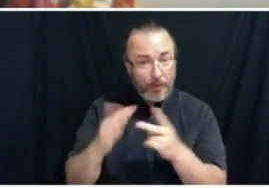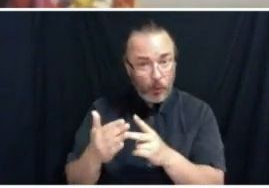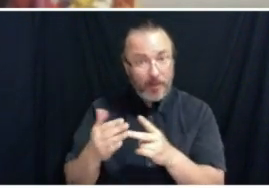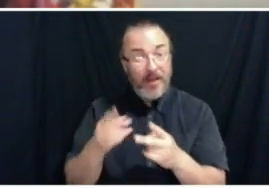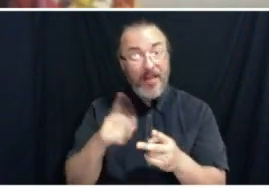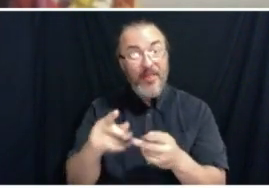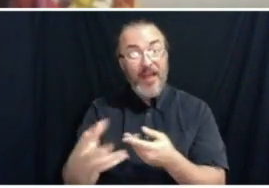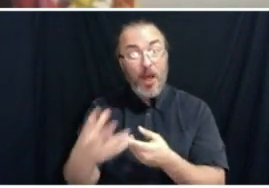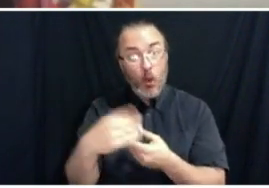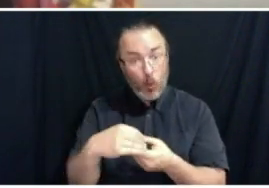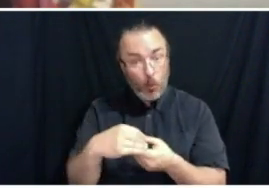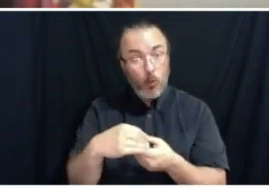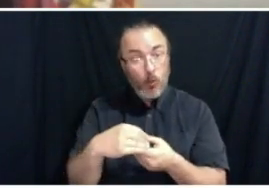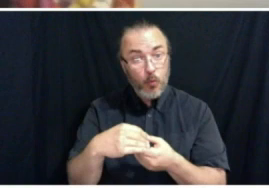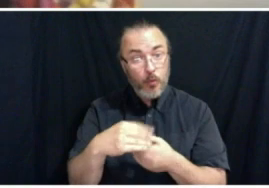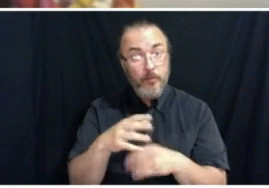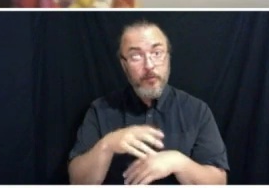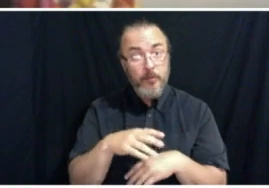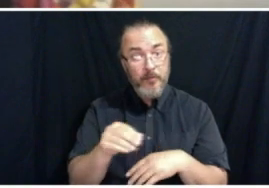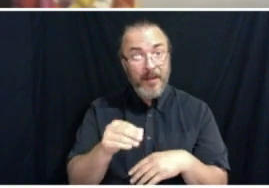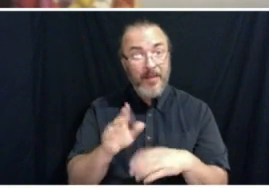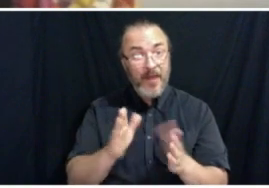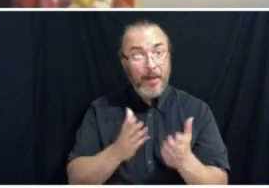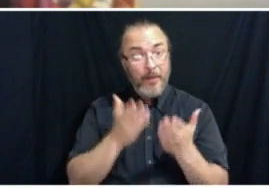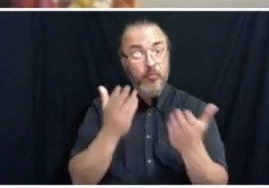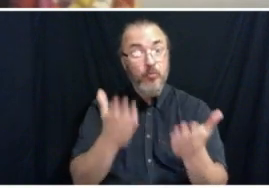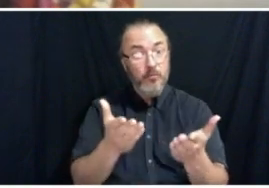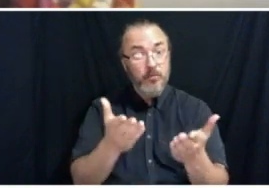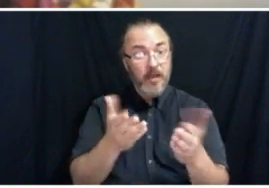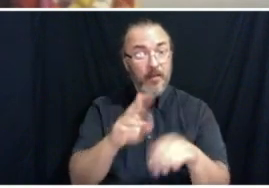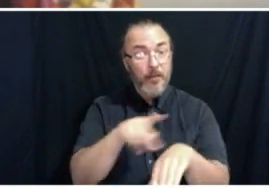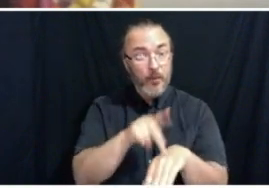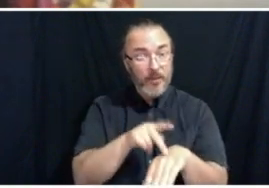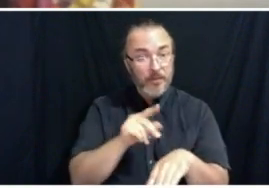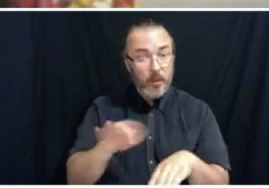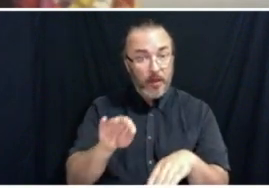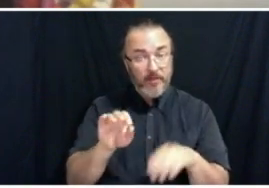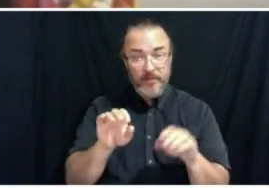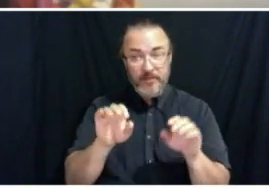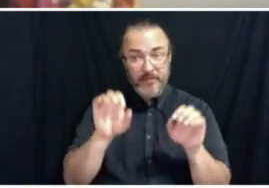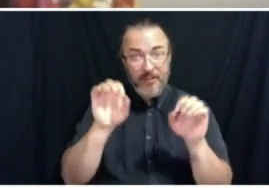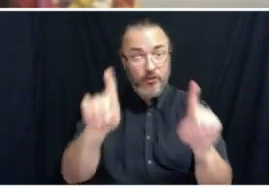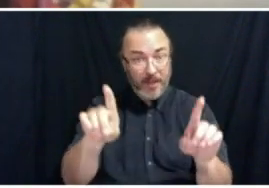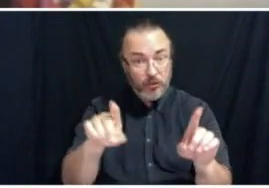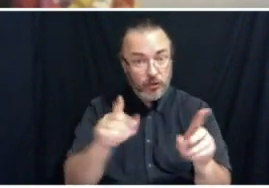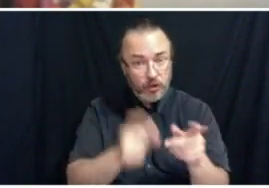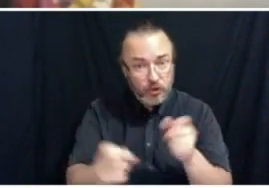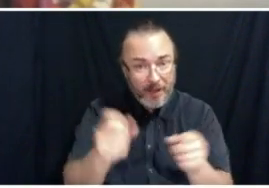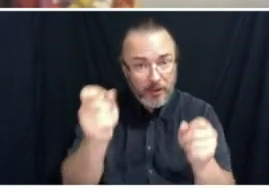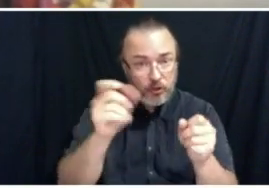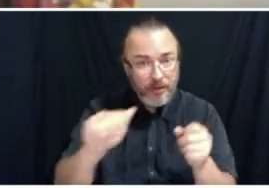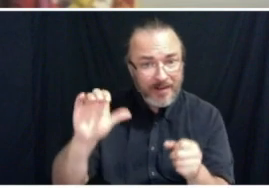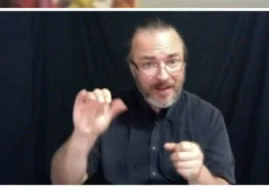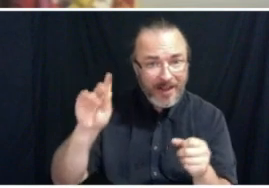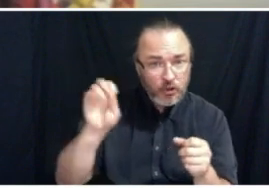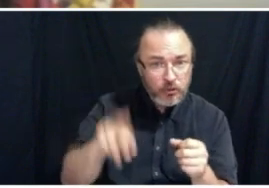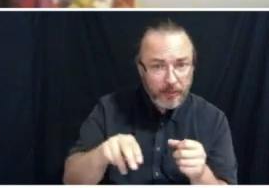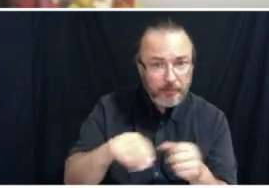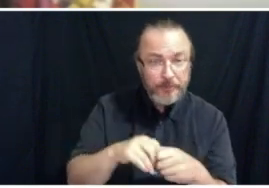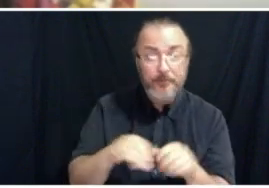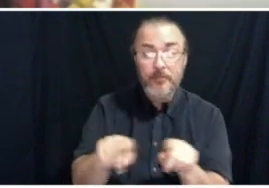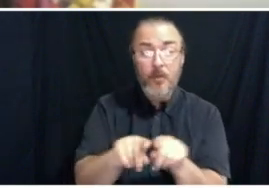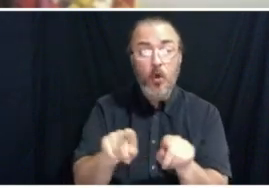implement the proposed principal approach in education project, strategies, and action, taking into account a